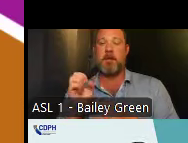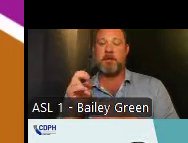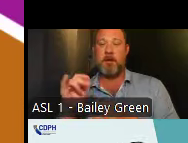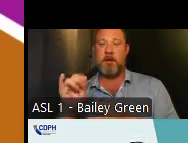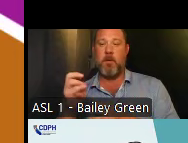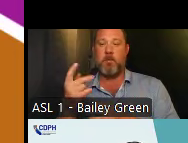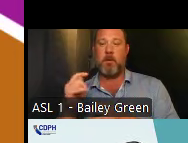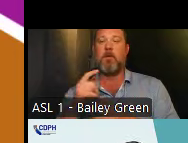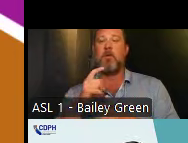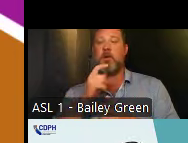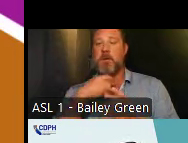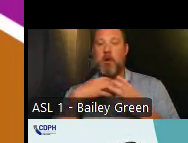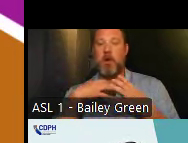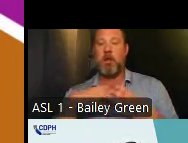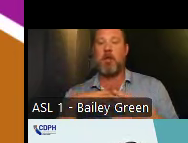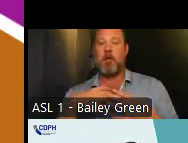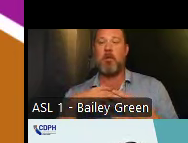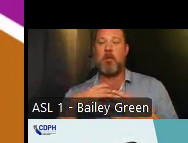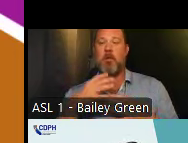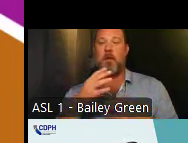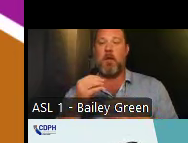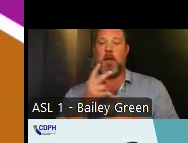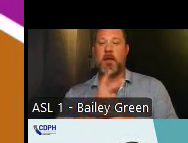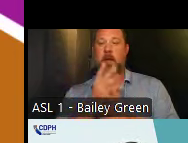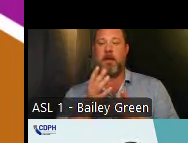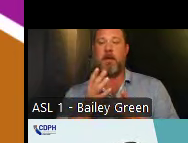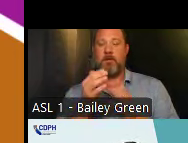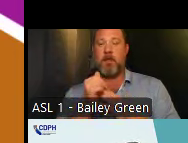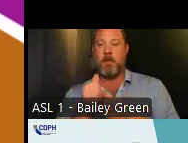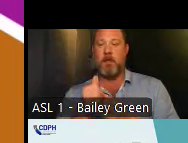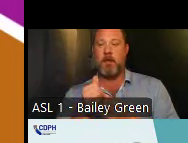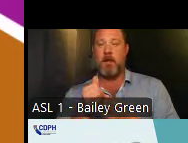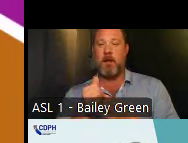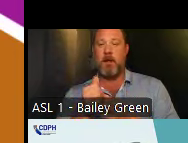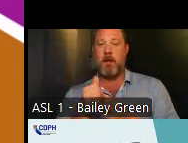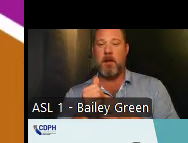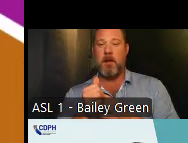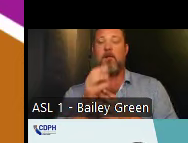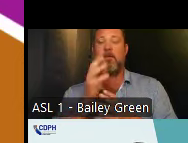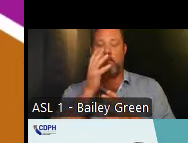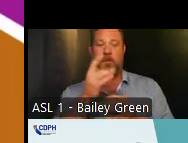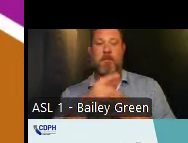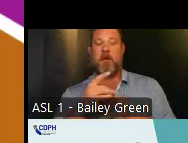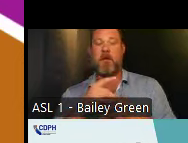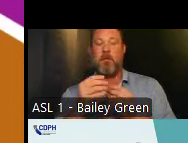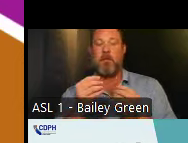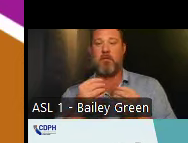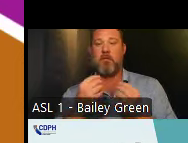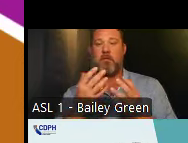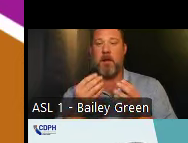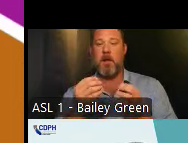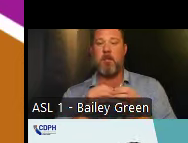she's our clinical and caregiving lead. They will be available during my updates to provide